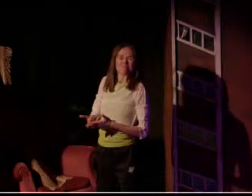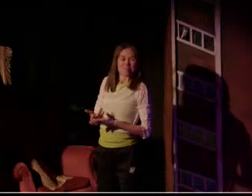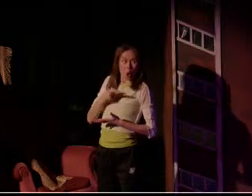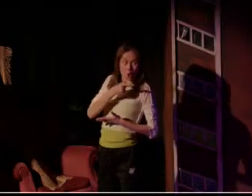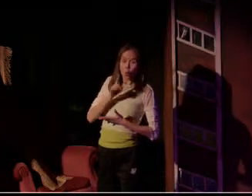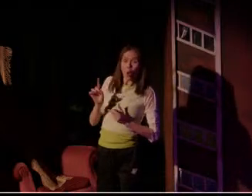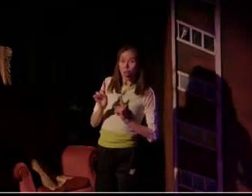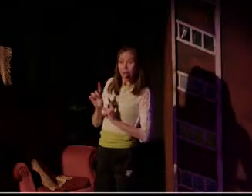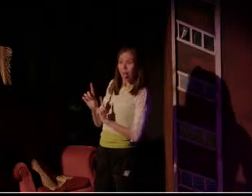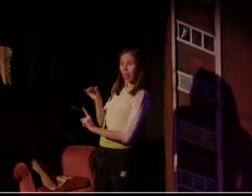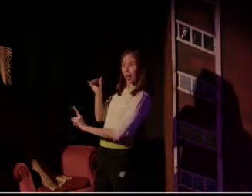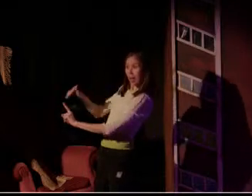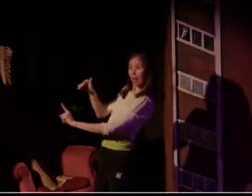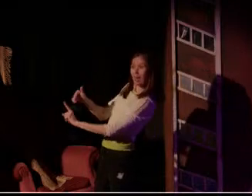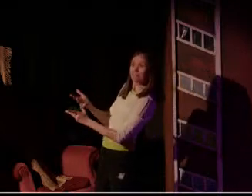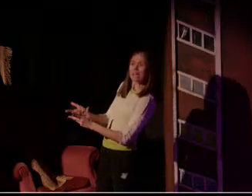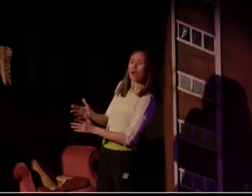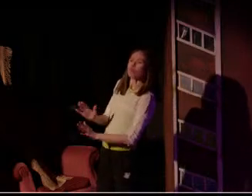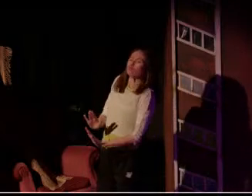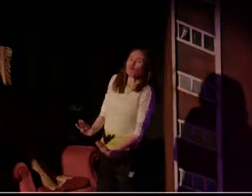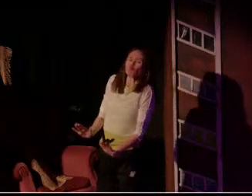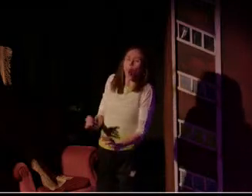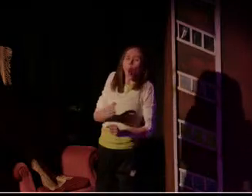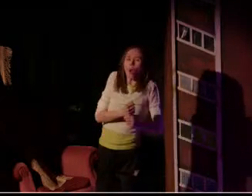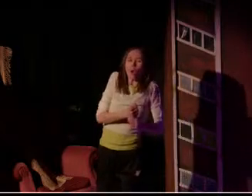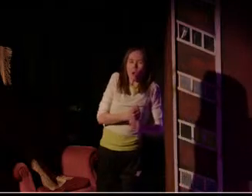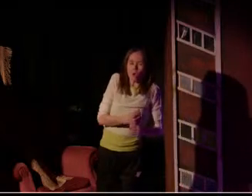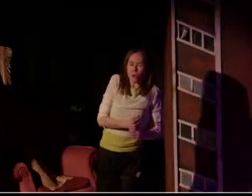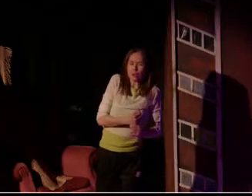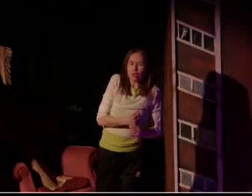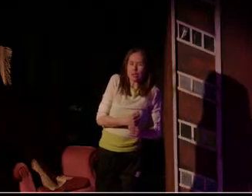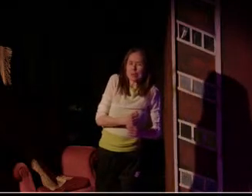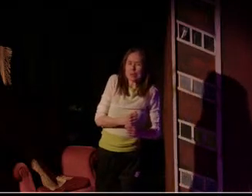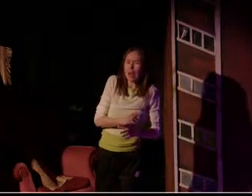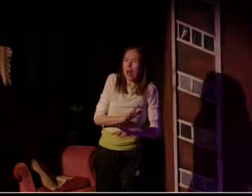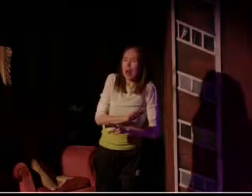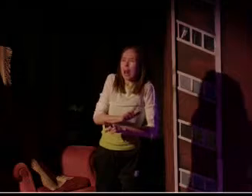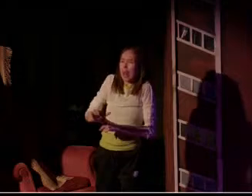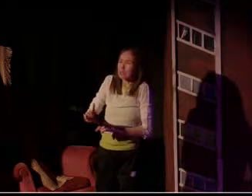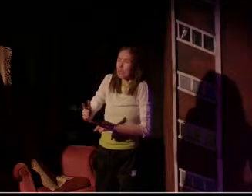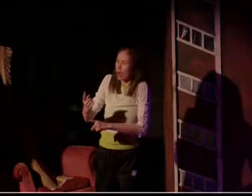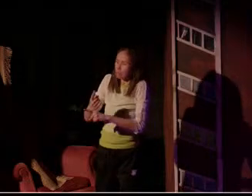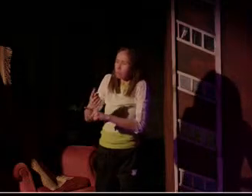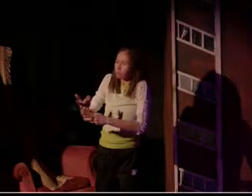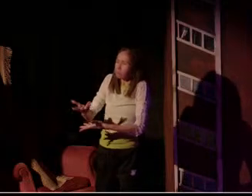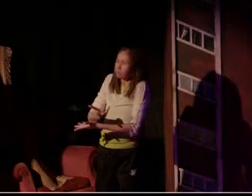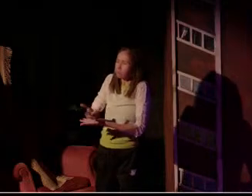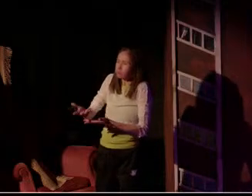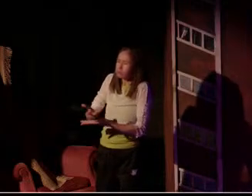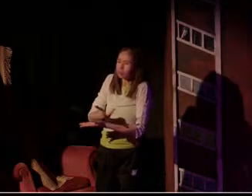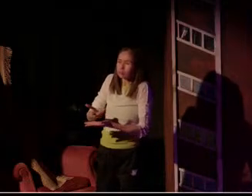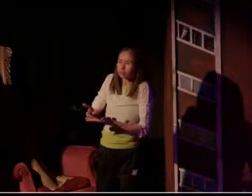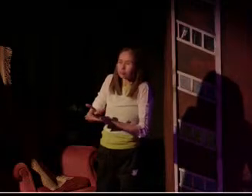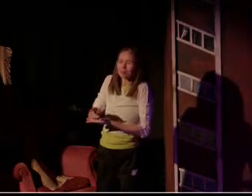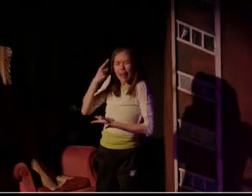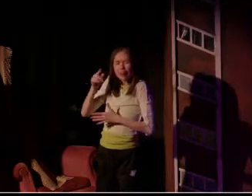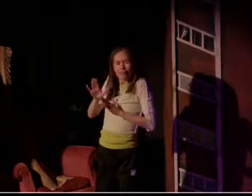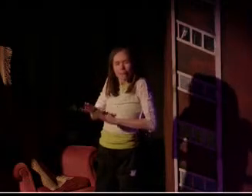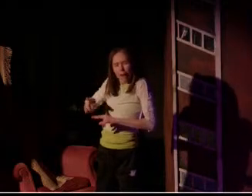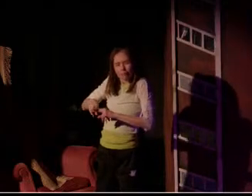I suppose you don't intend on giving. Neither, I fear, will he welcome sight of you.